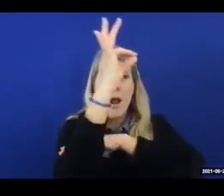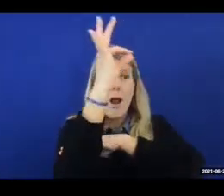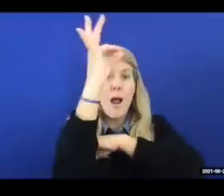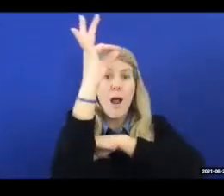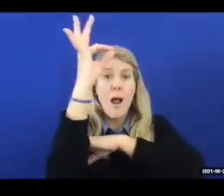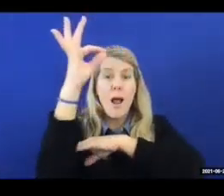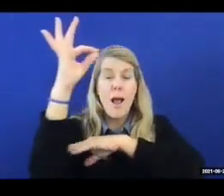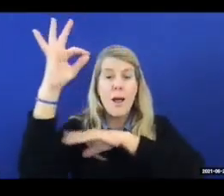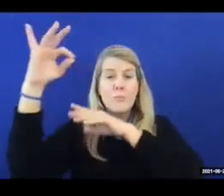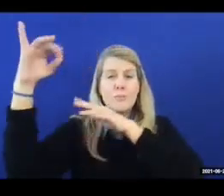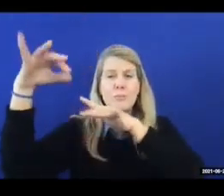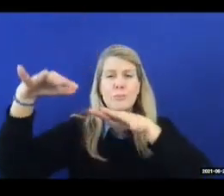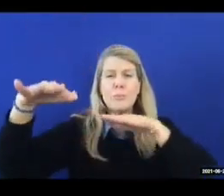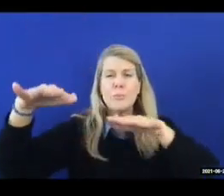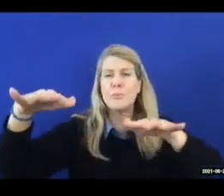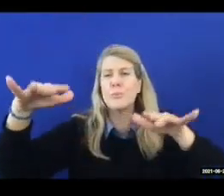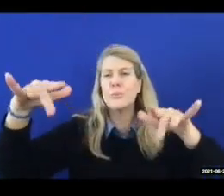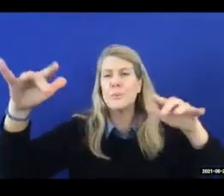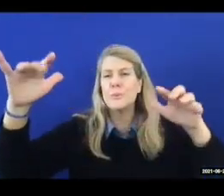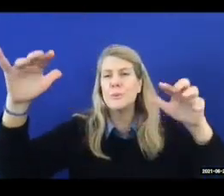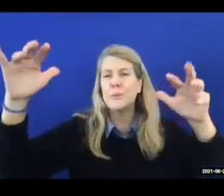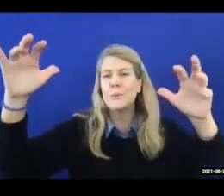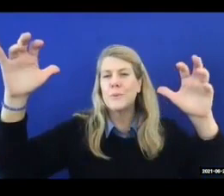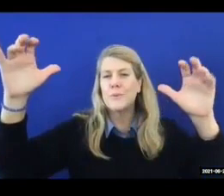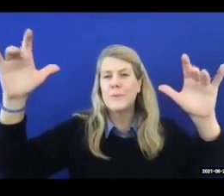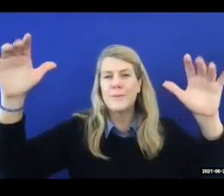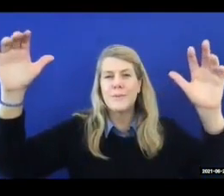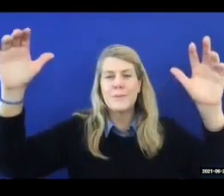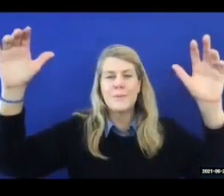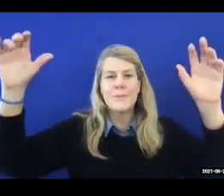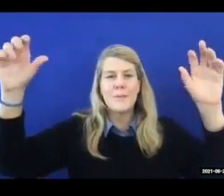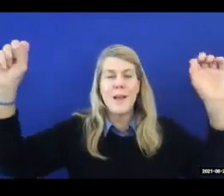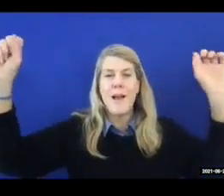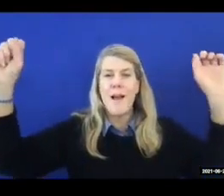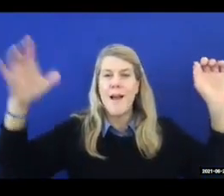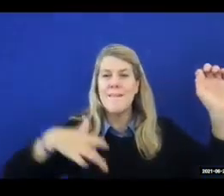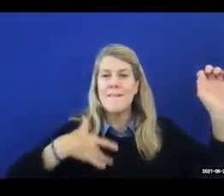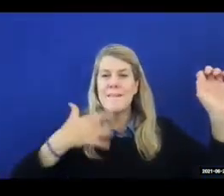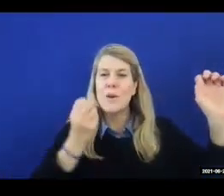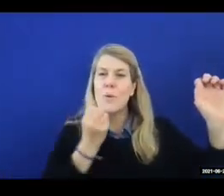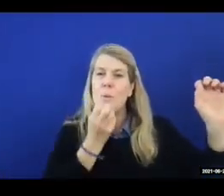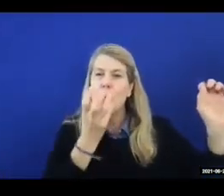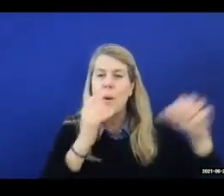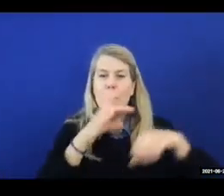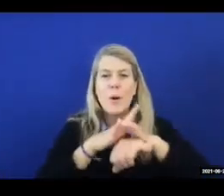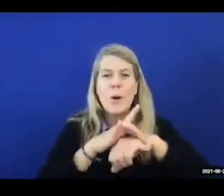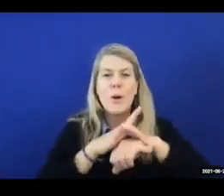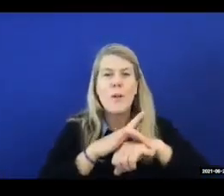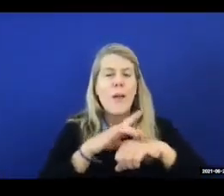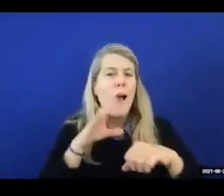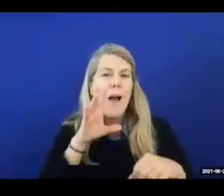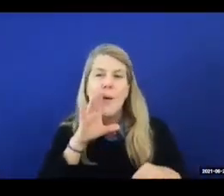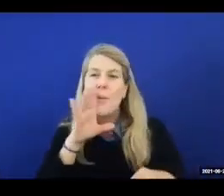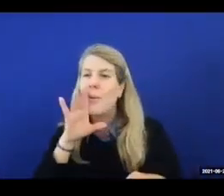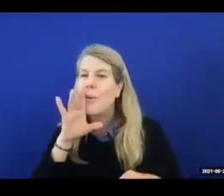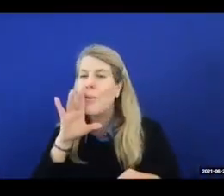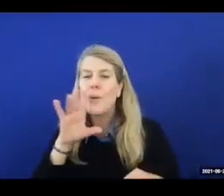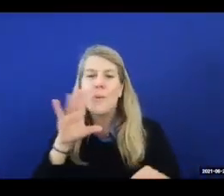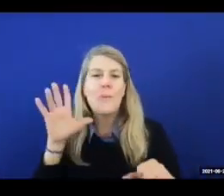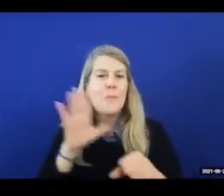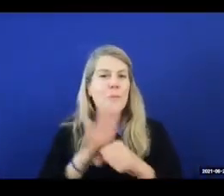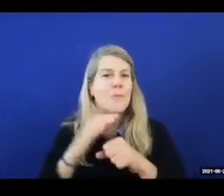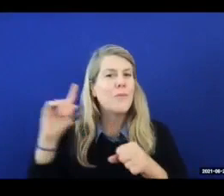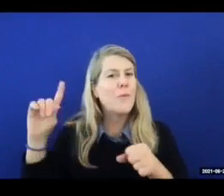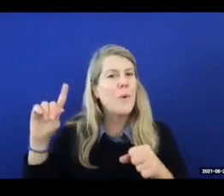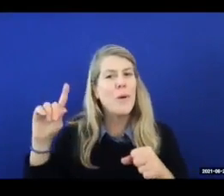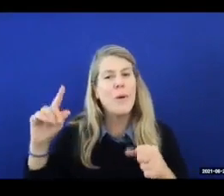dawn, and as the gentle mist rises, it warms the earth while whispering the perpetual promise of a brand